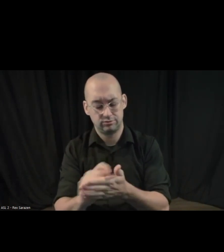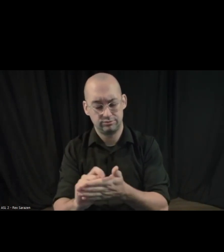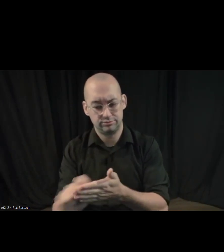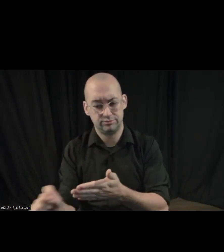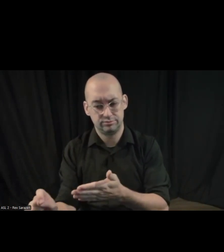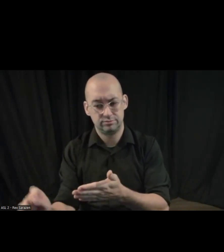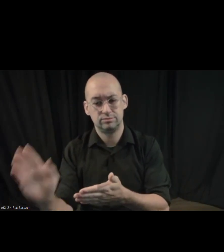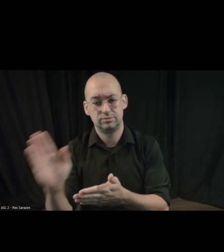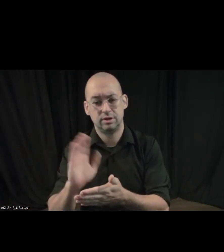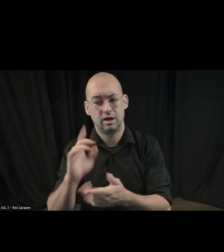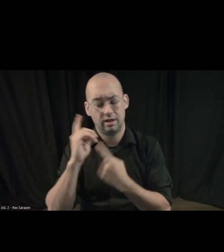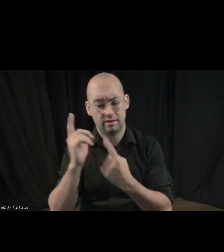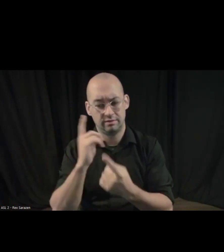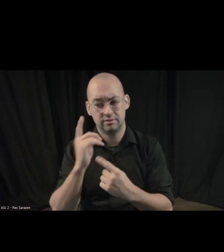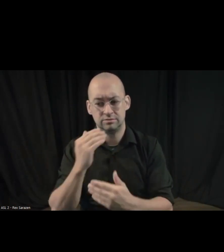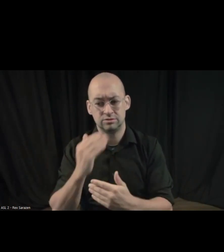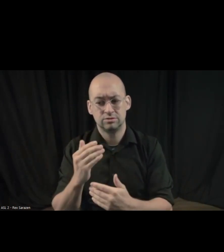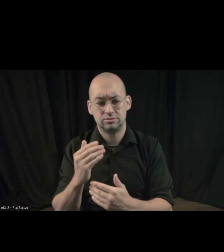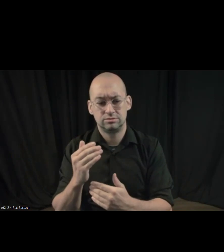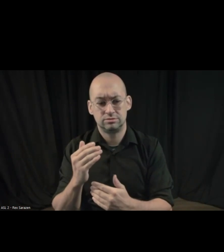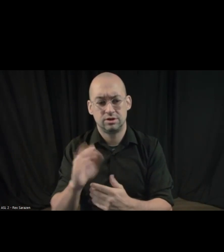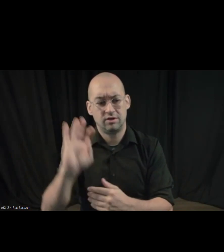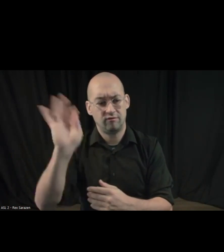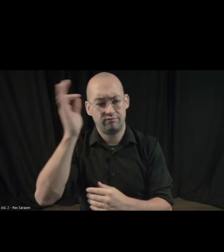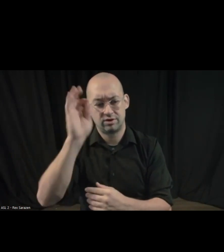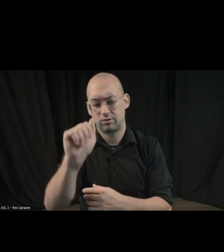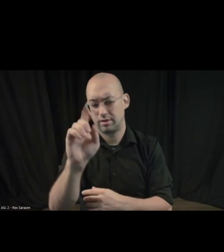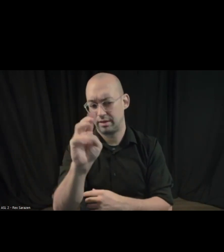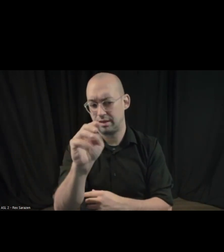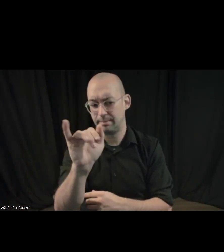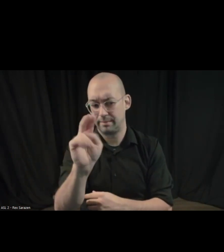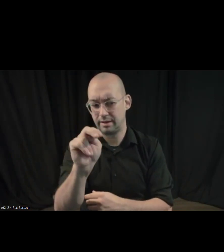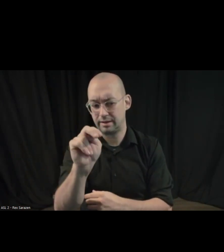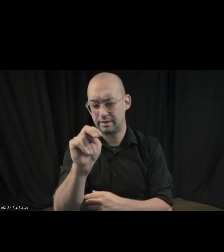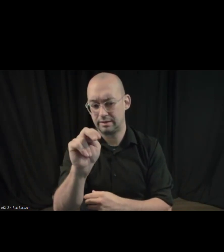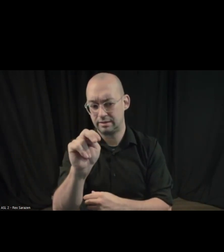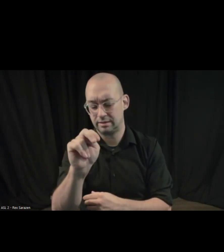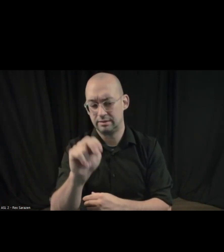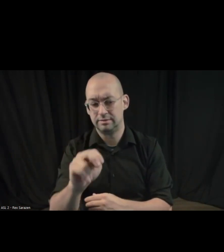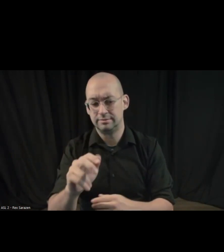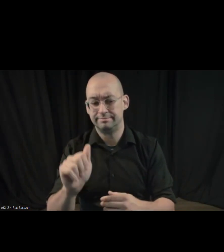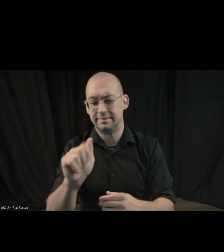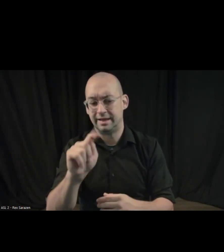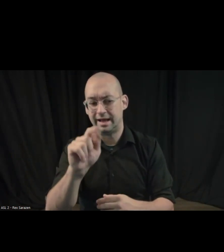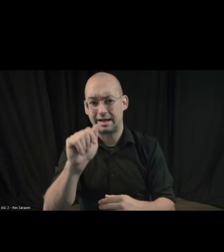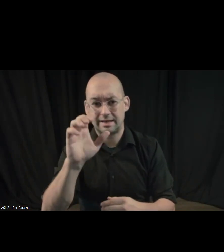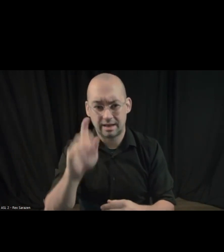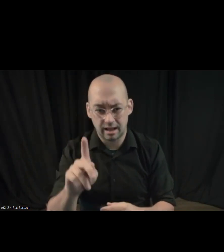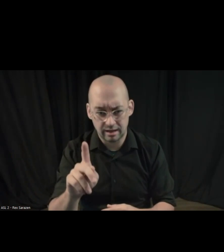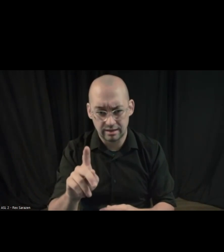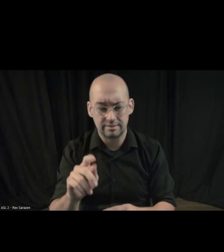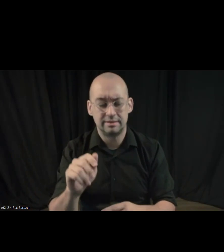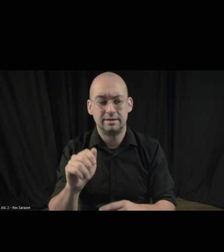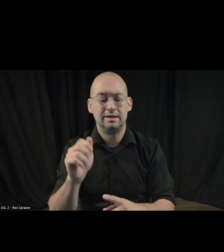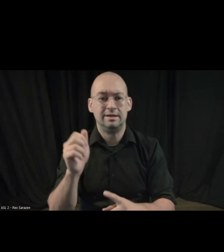I think it goes without saying that the federal administration's attack on immigrant communities has significant ripple